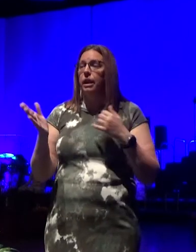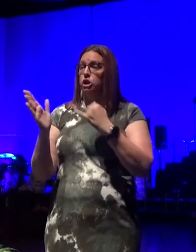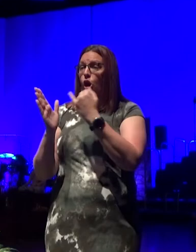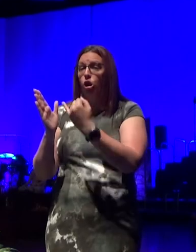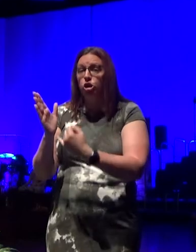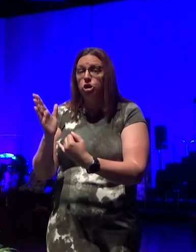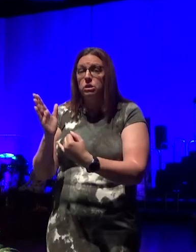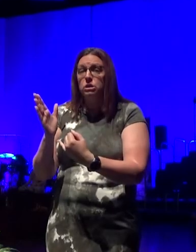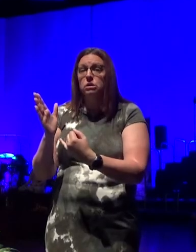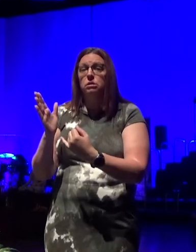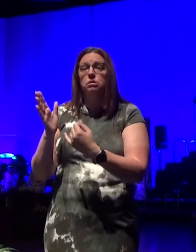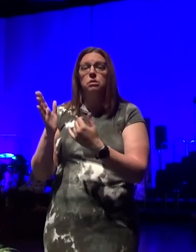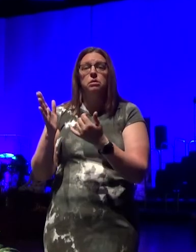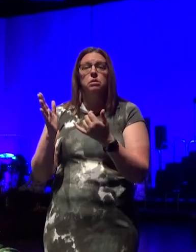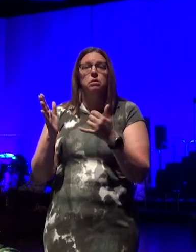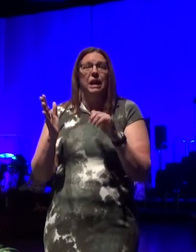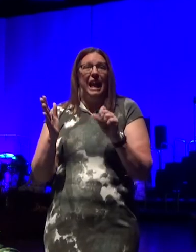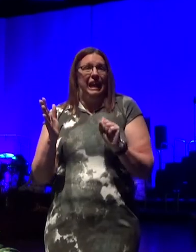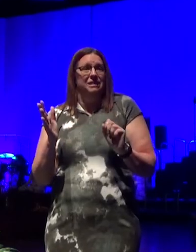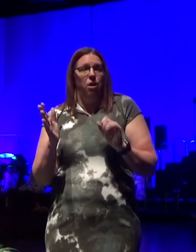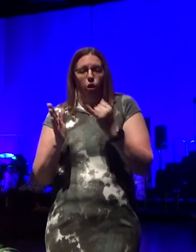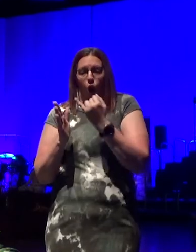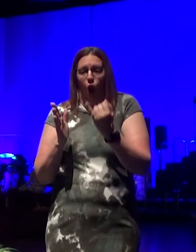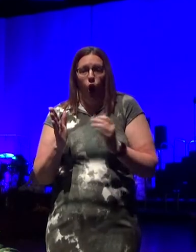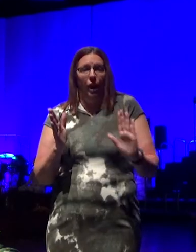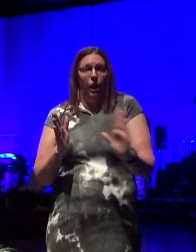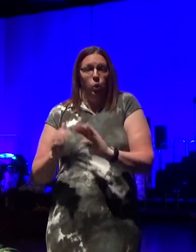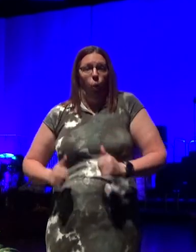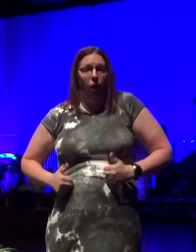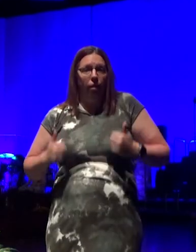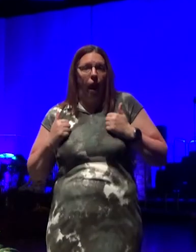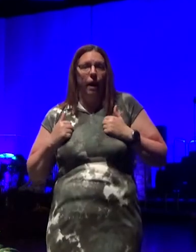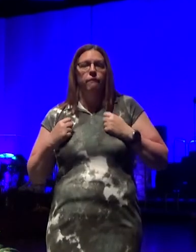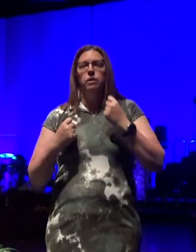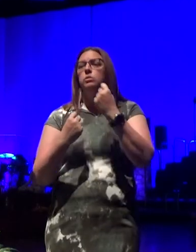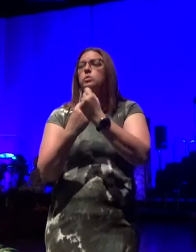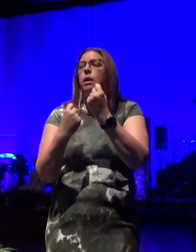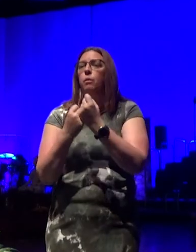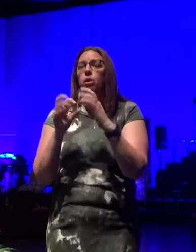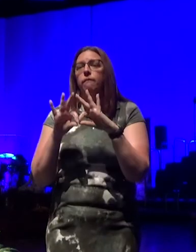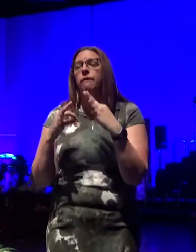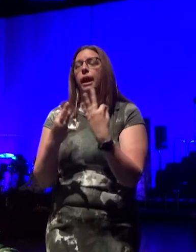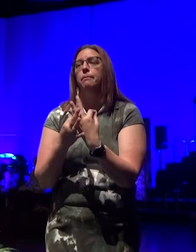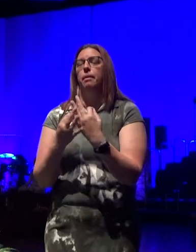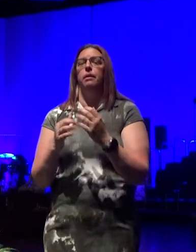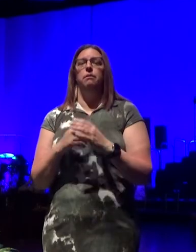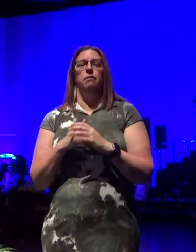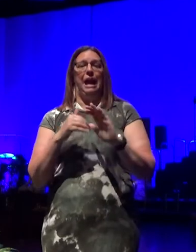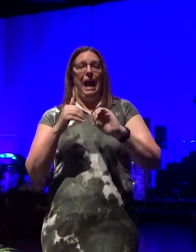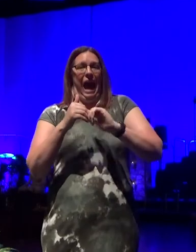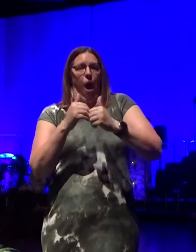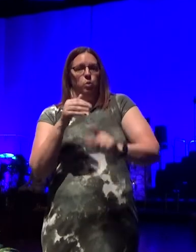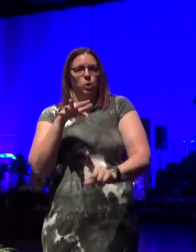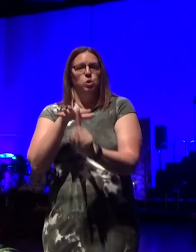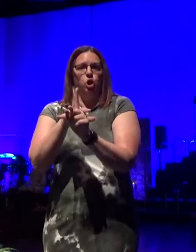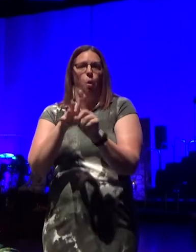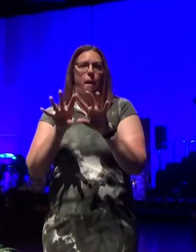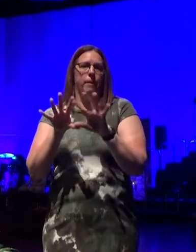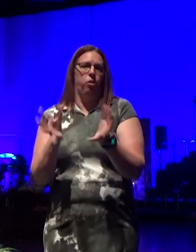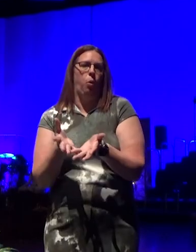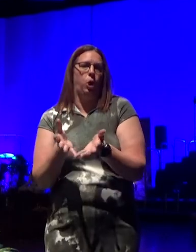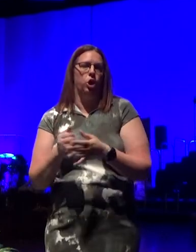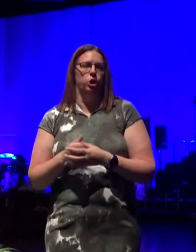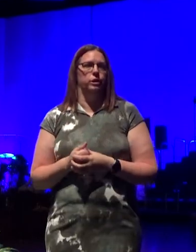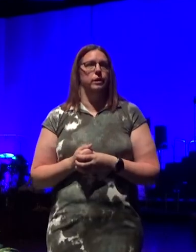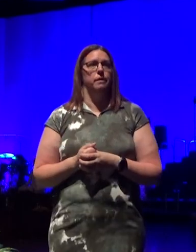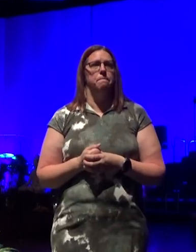art of your life, supporting your family and loved ones, how you show up in the world. It's amazing, not every challenge,